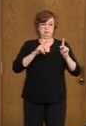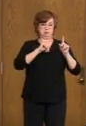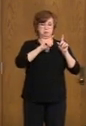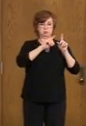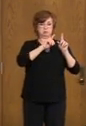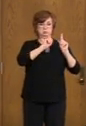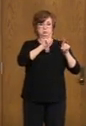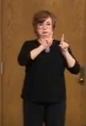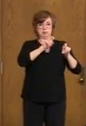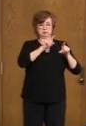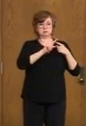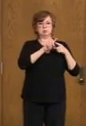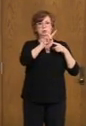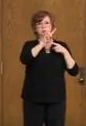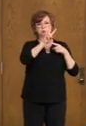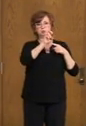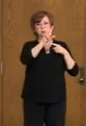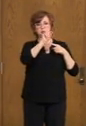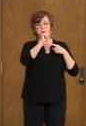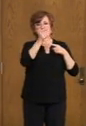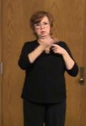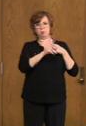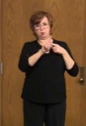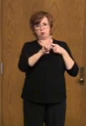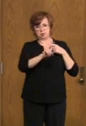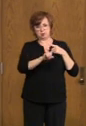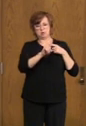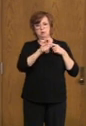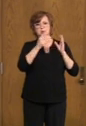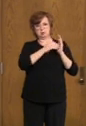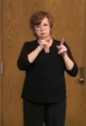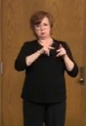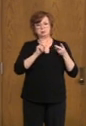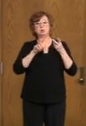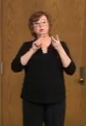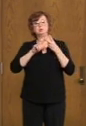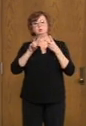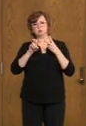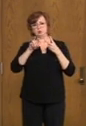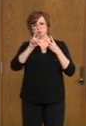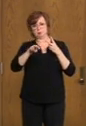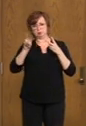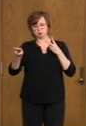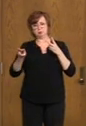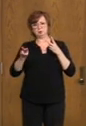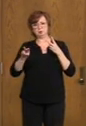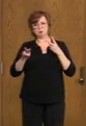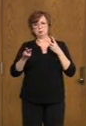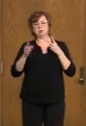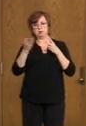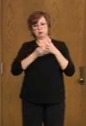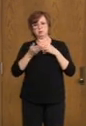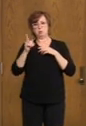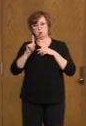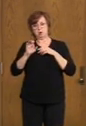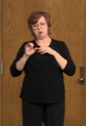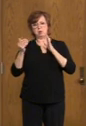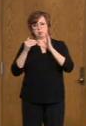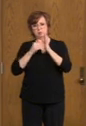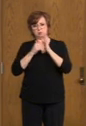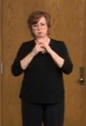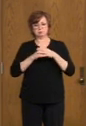to 242. So again, this is really important. We want to see a decrease in our 7-day average case numbers. In our